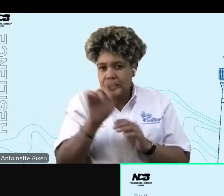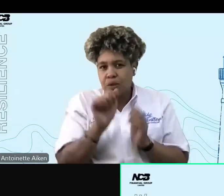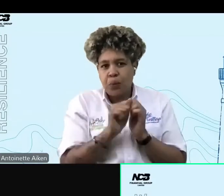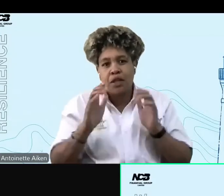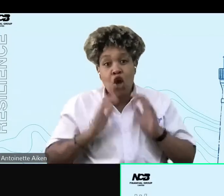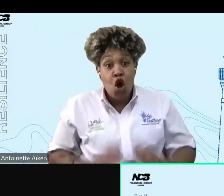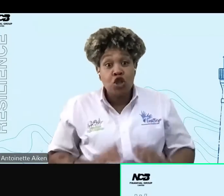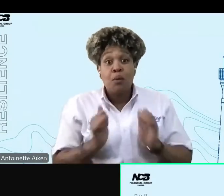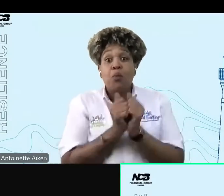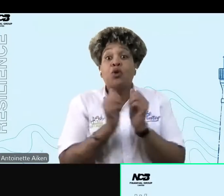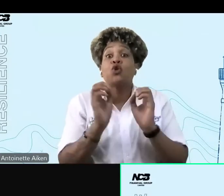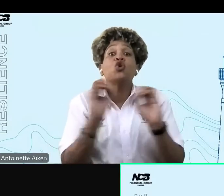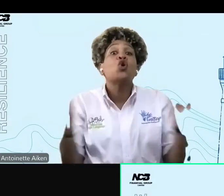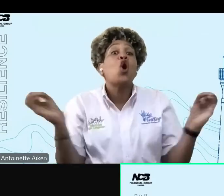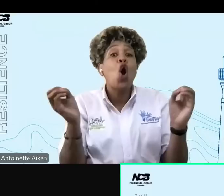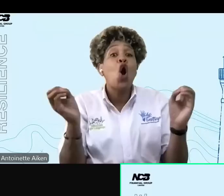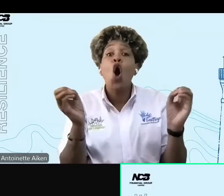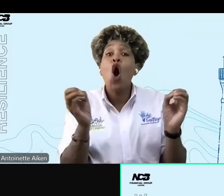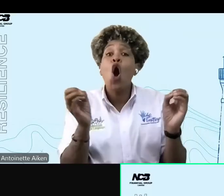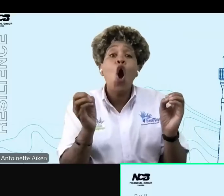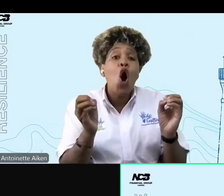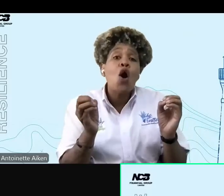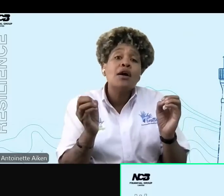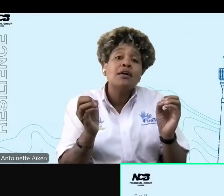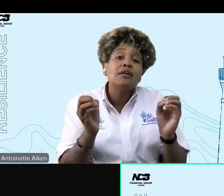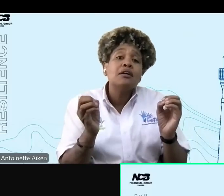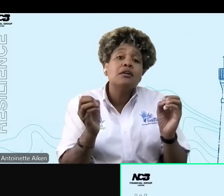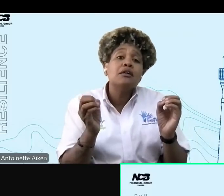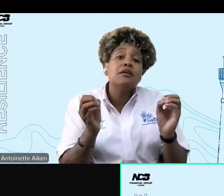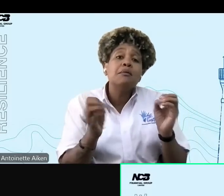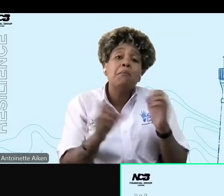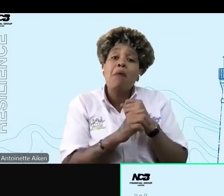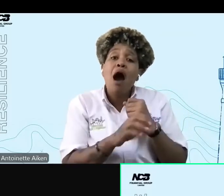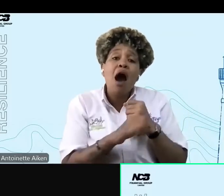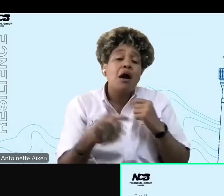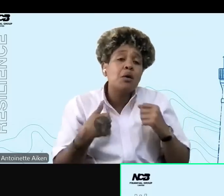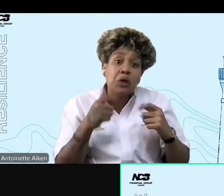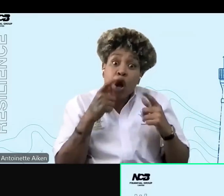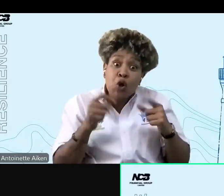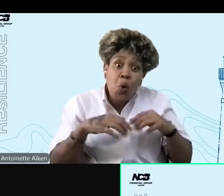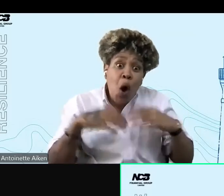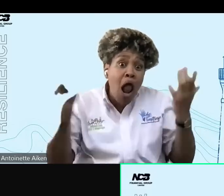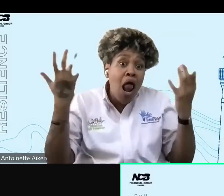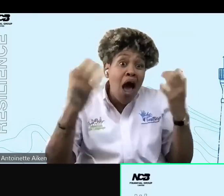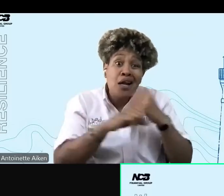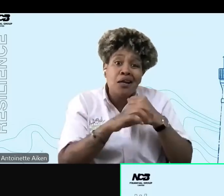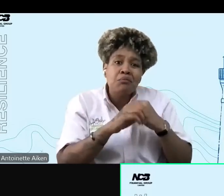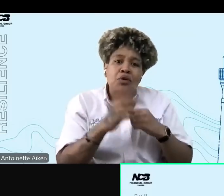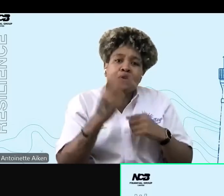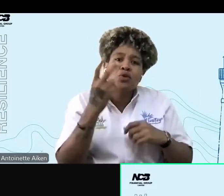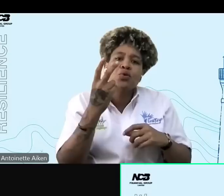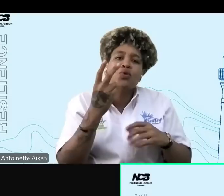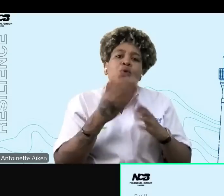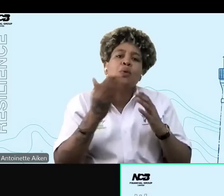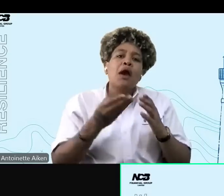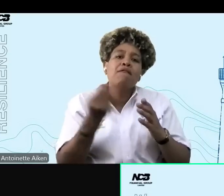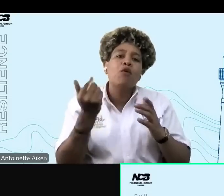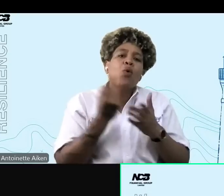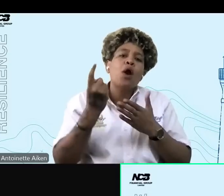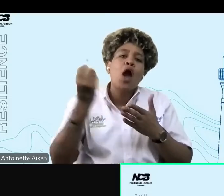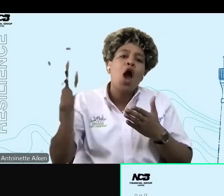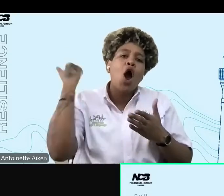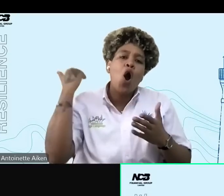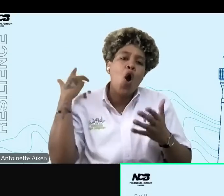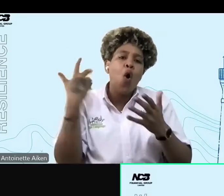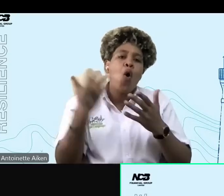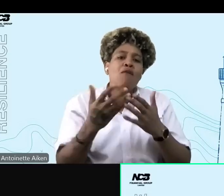with very little, I would say, marketing, because we did do 2 very great events last weekend and a couple of weeks ago. Over the